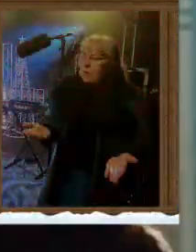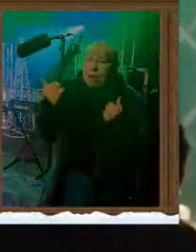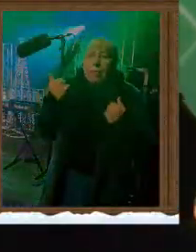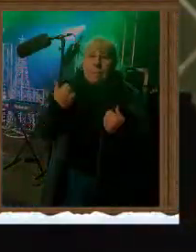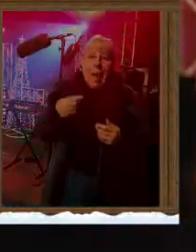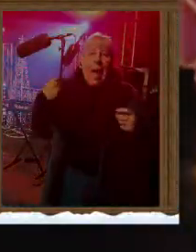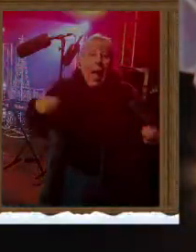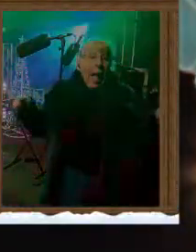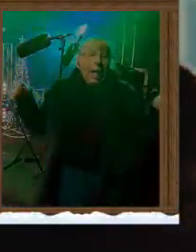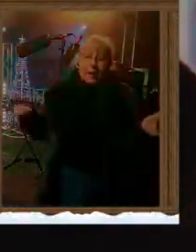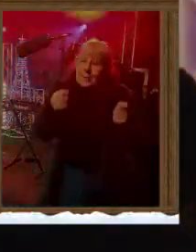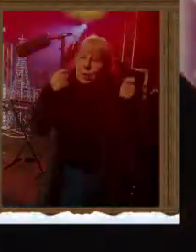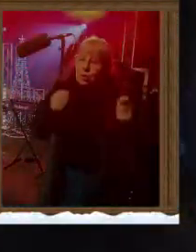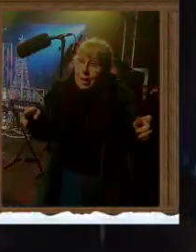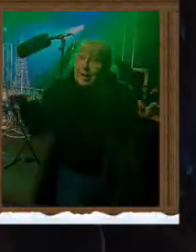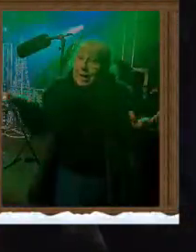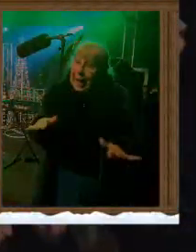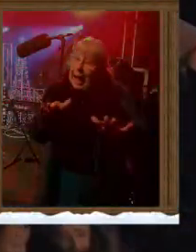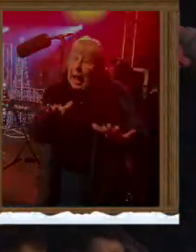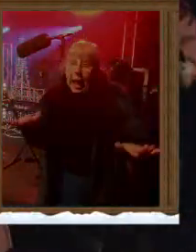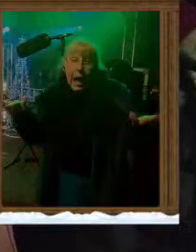So let the bells